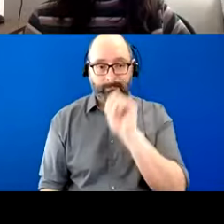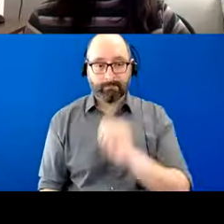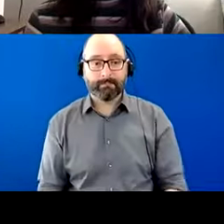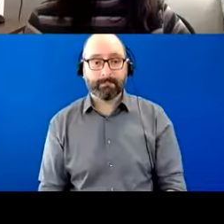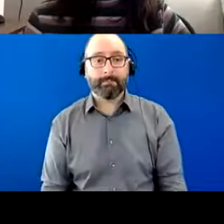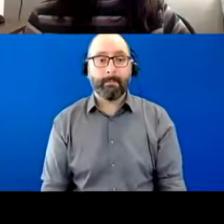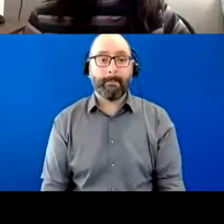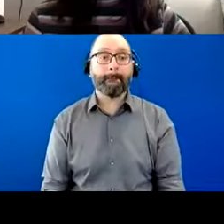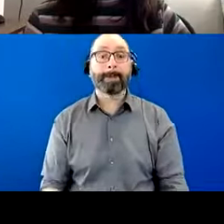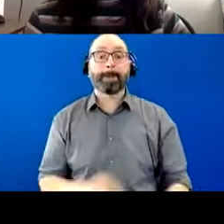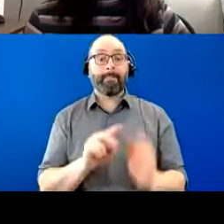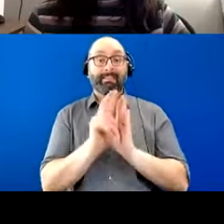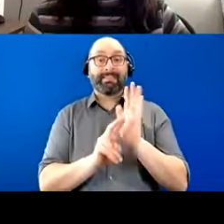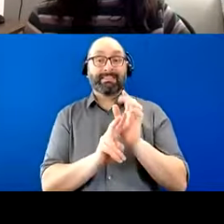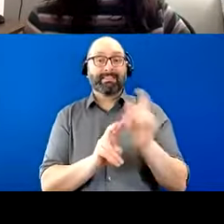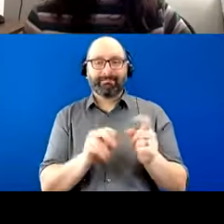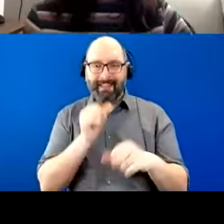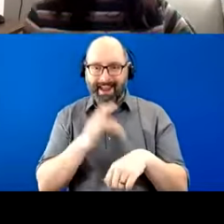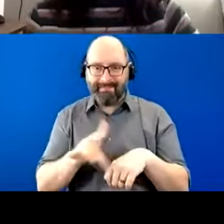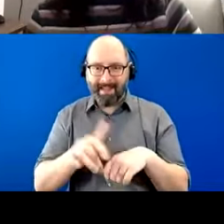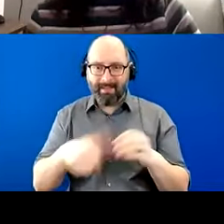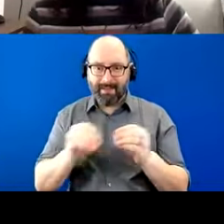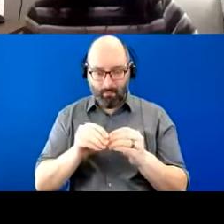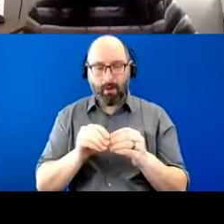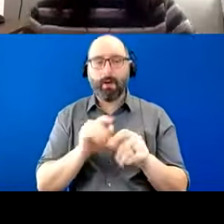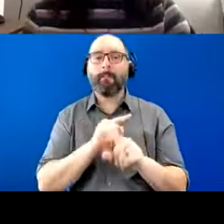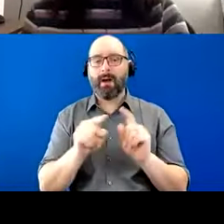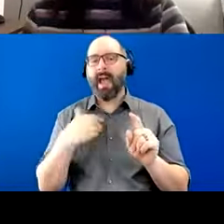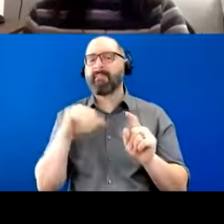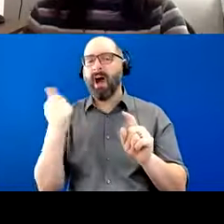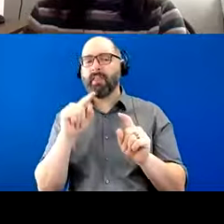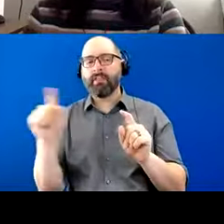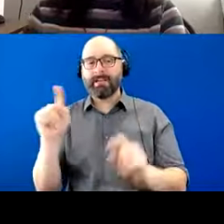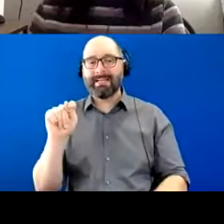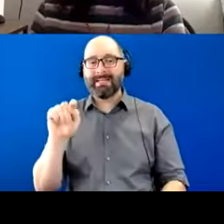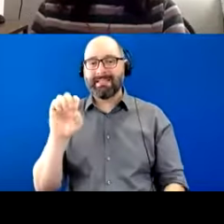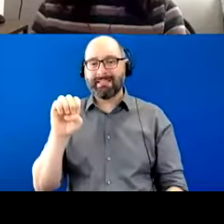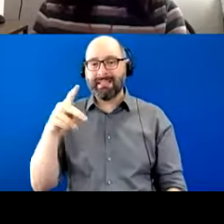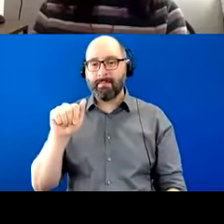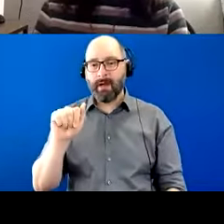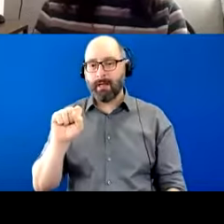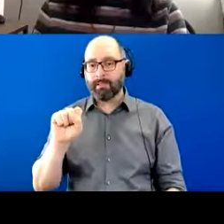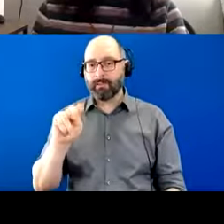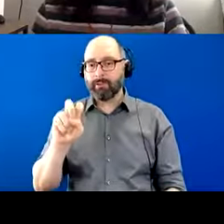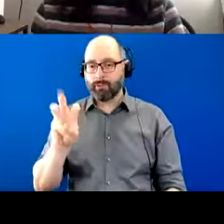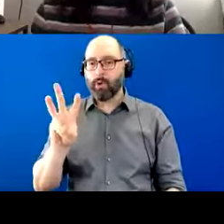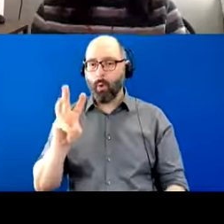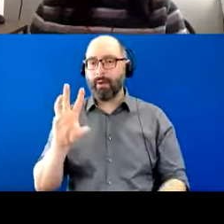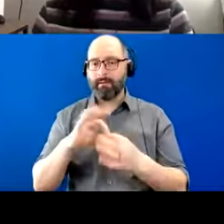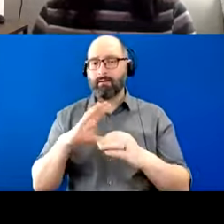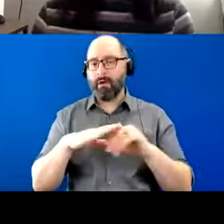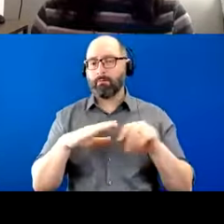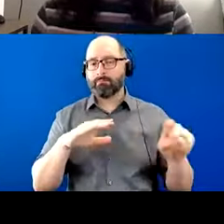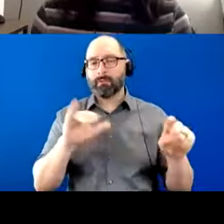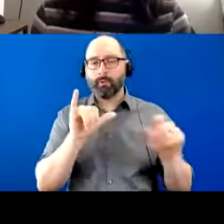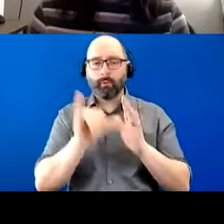So this video is no longer available, but there are other TIPA Snow links on YouTube and online for